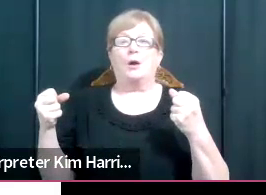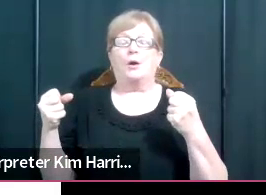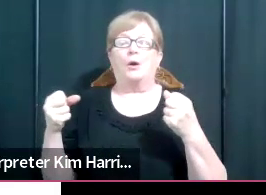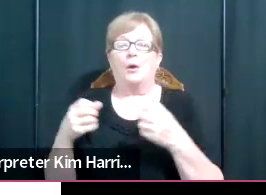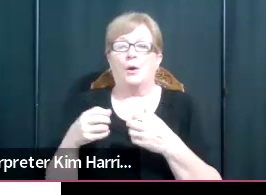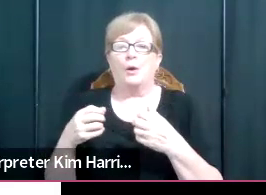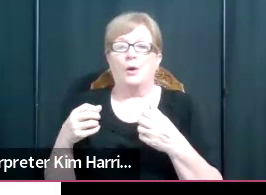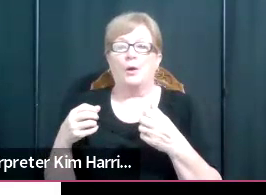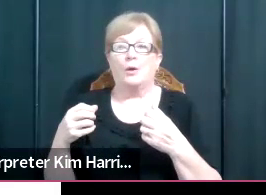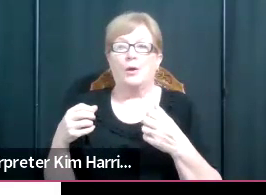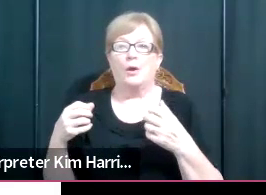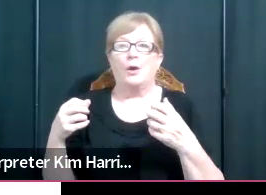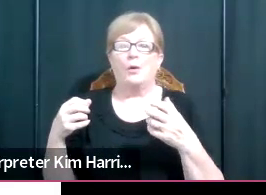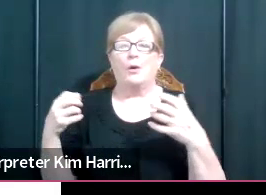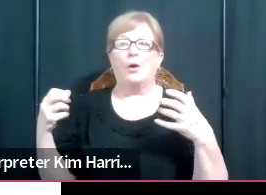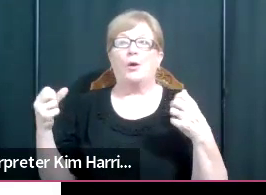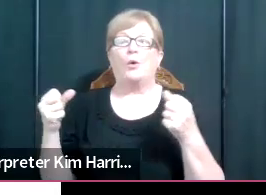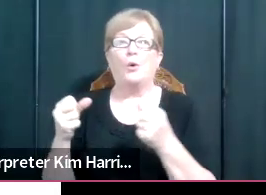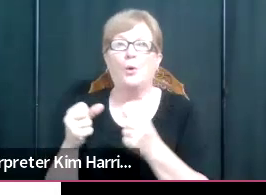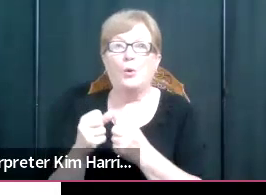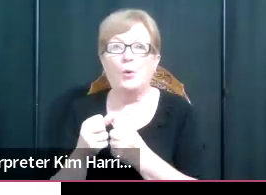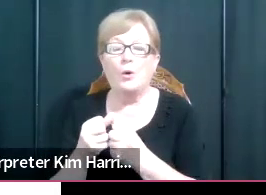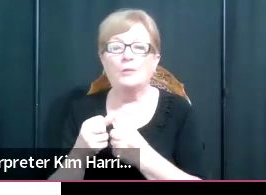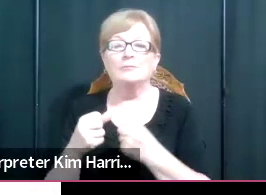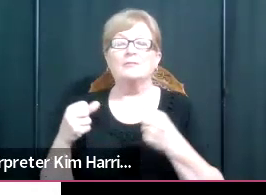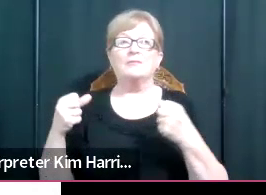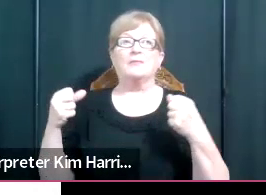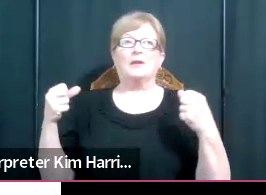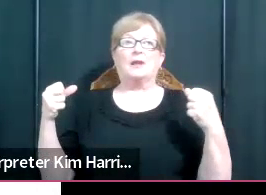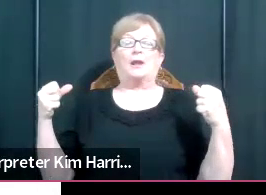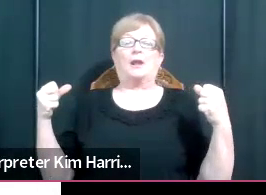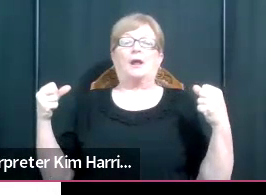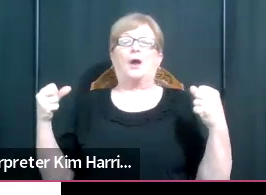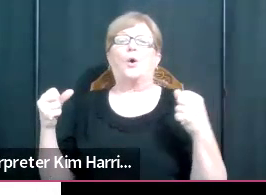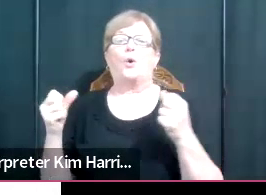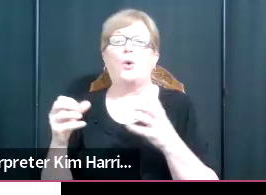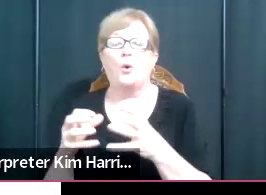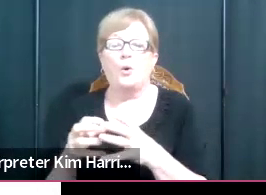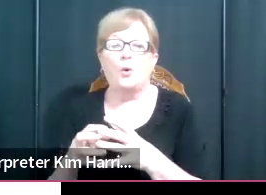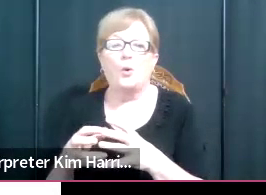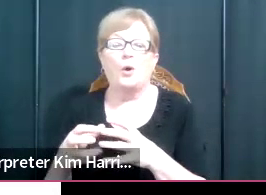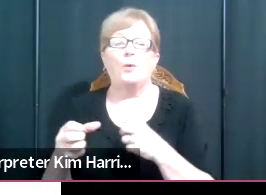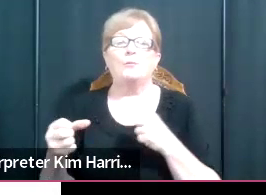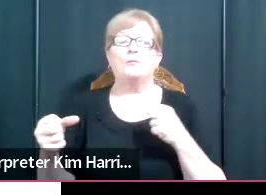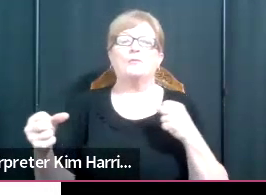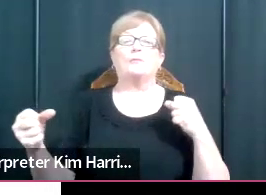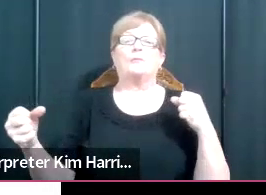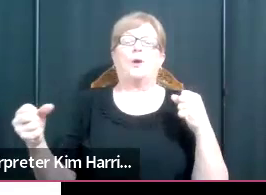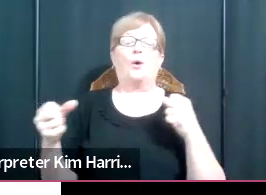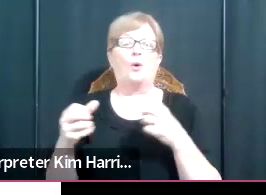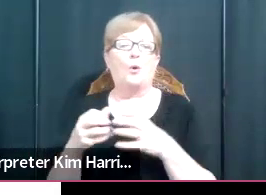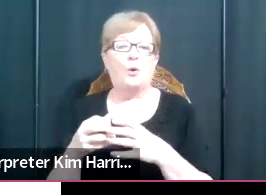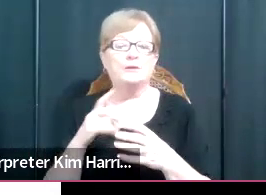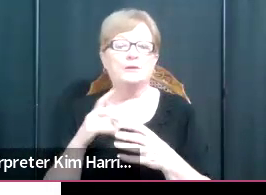and then when you exhale, you push it in. So it's a visual support of the breathing process. And then we